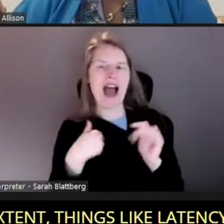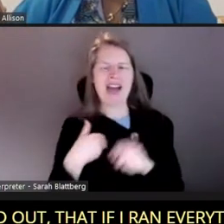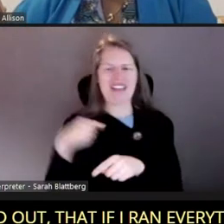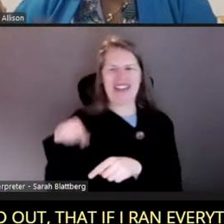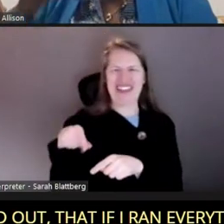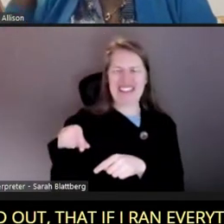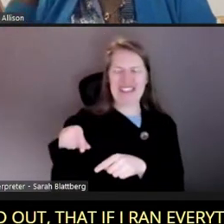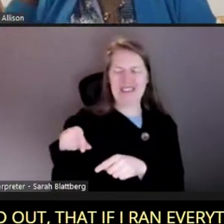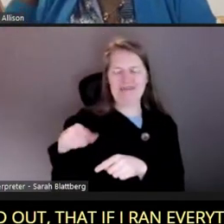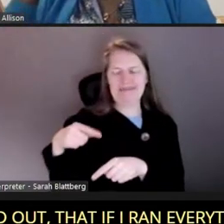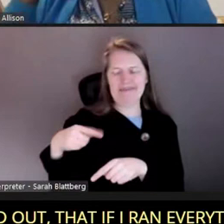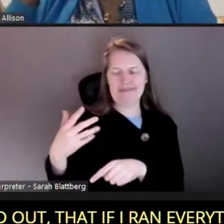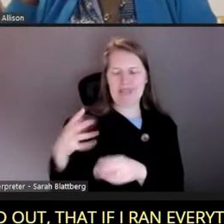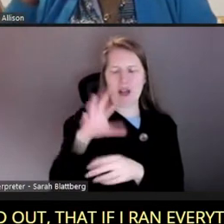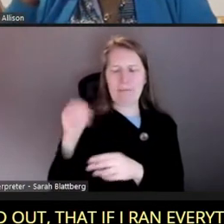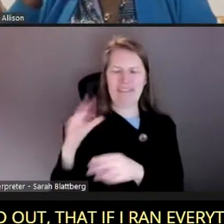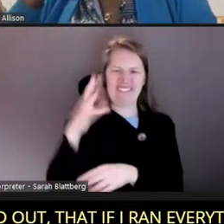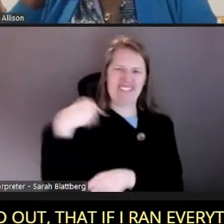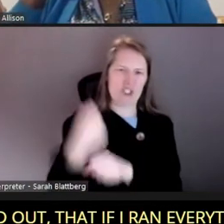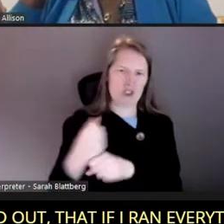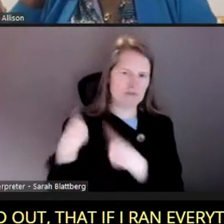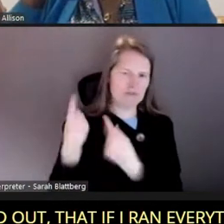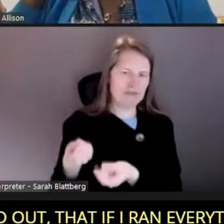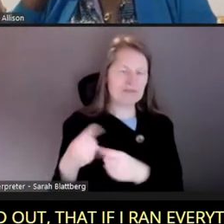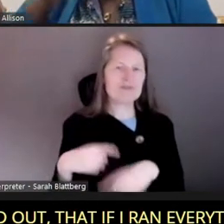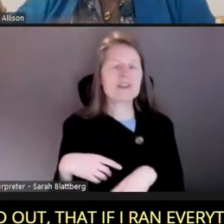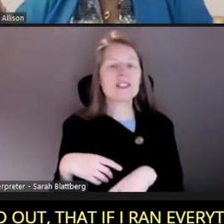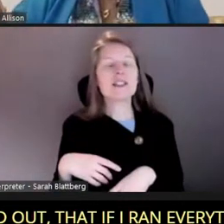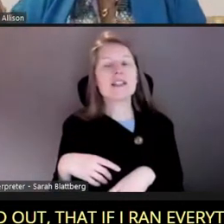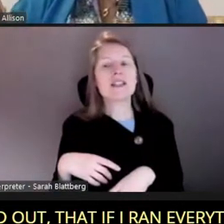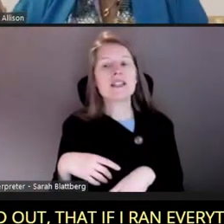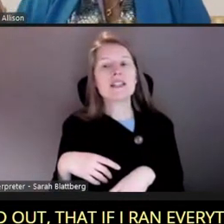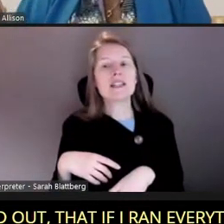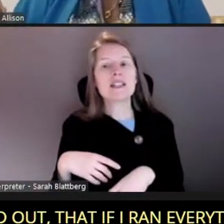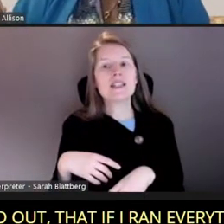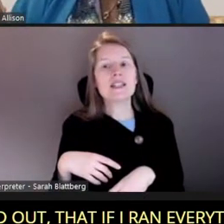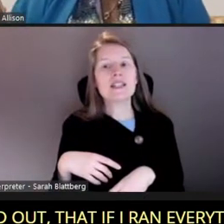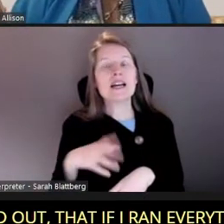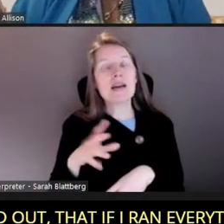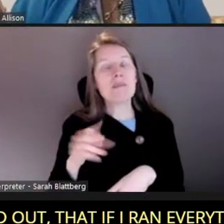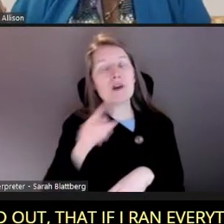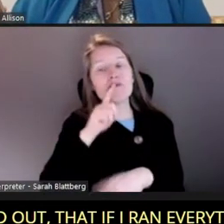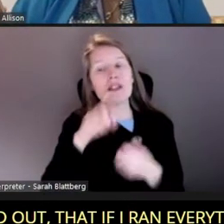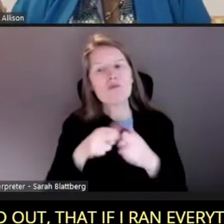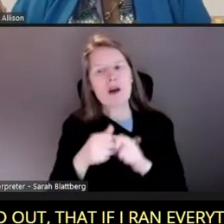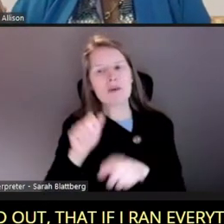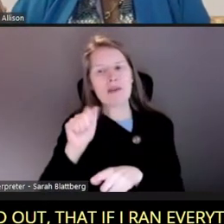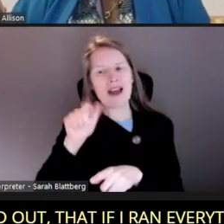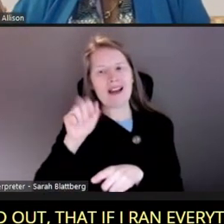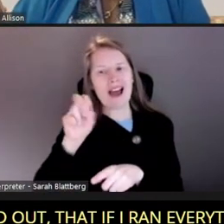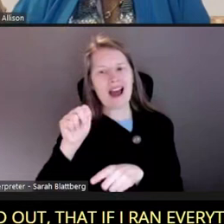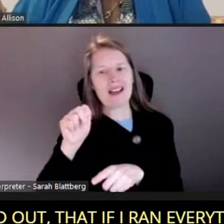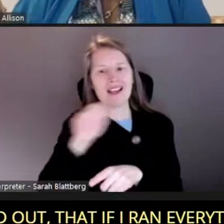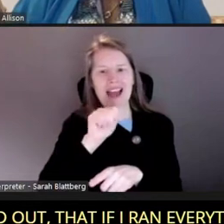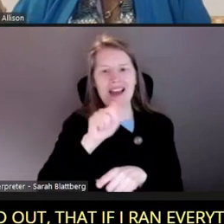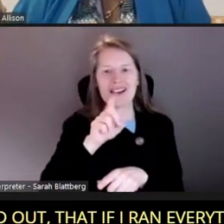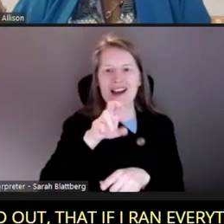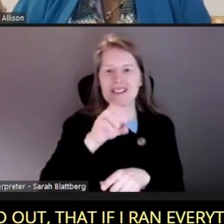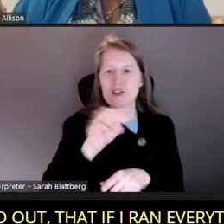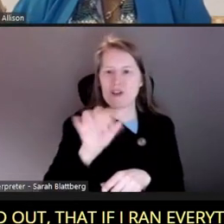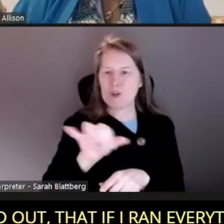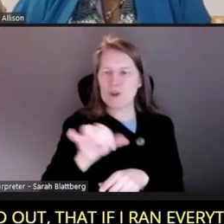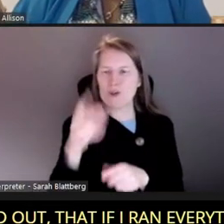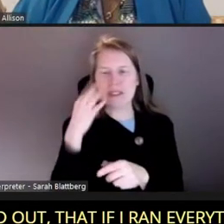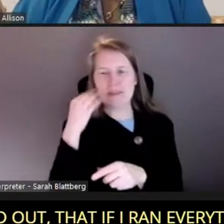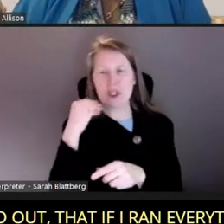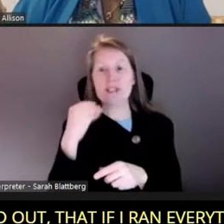now. And what they don't tell you, and it's the problem Alan ran into and Adaro ran into, is